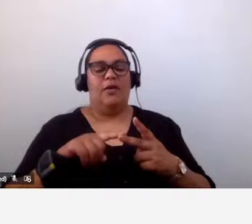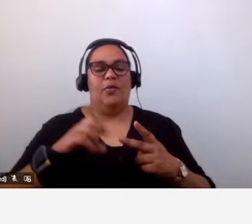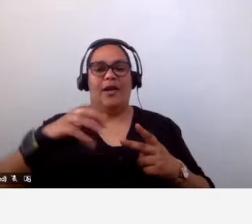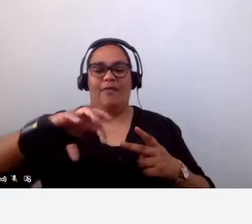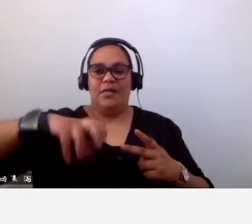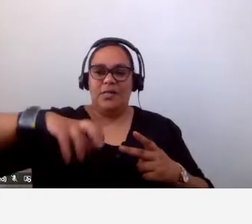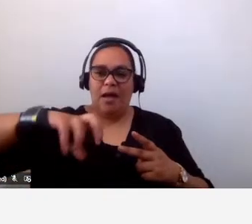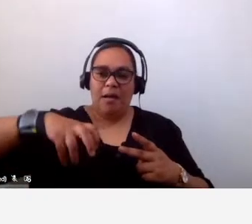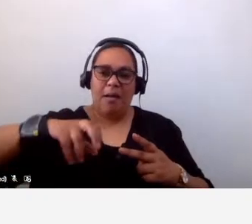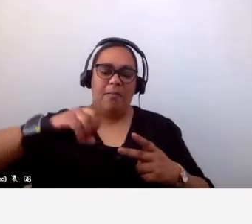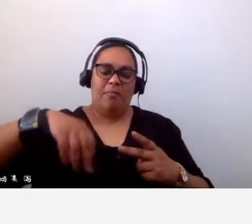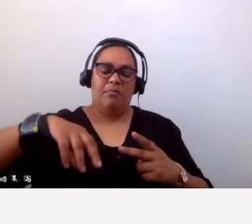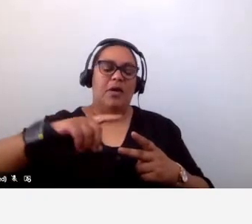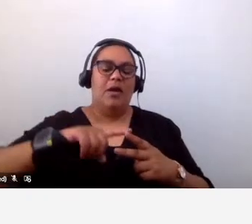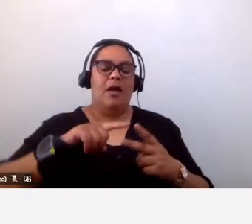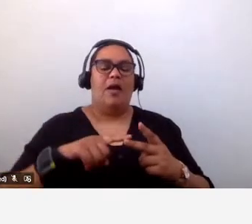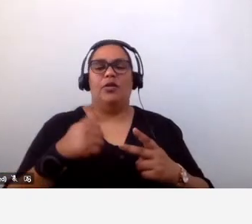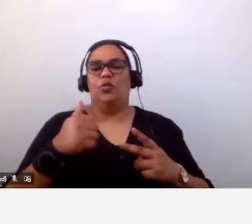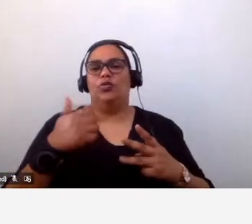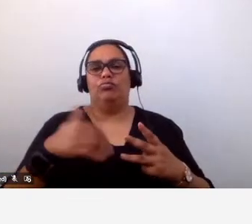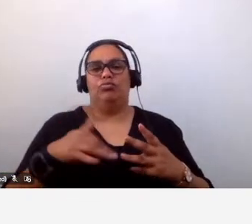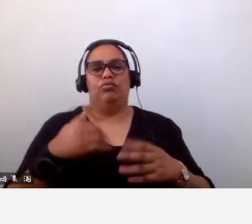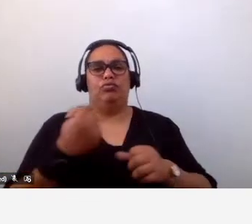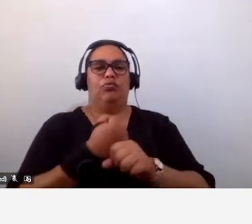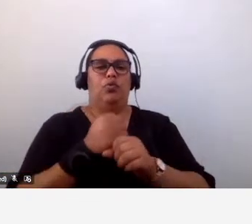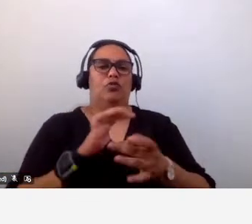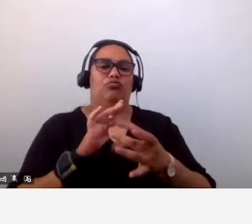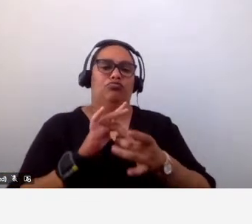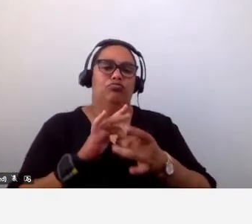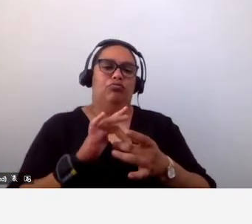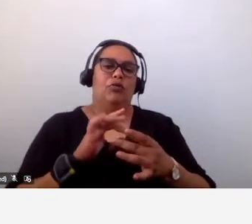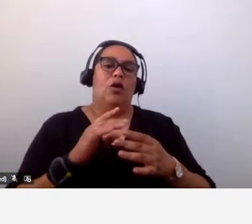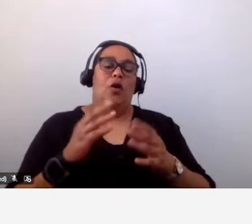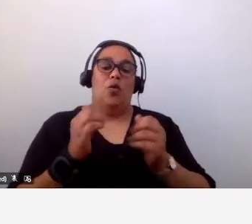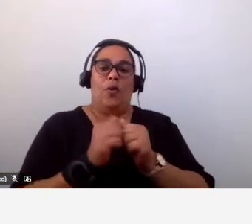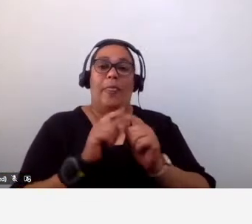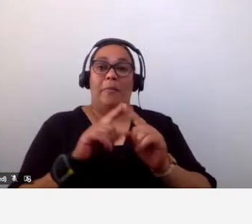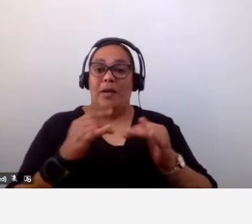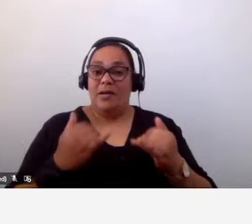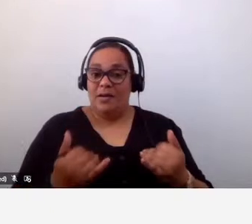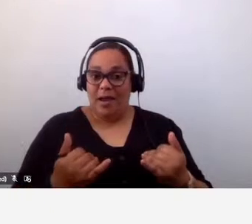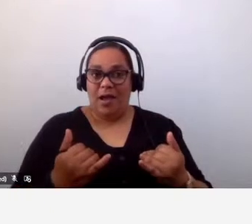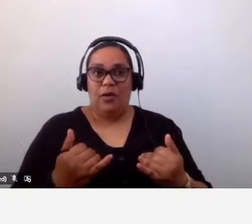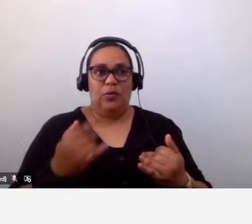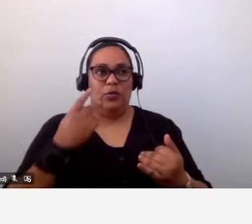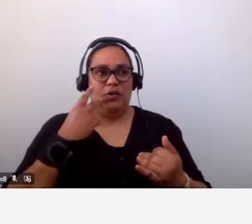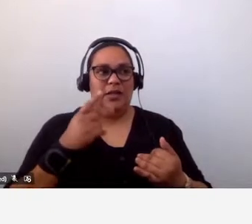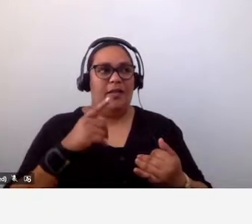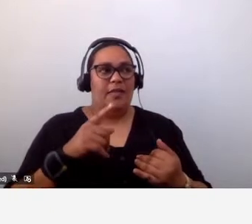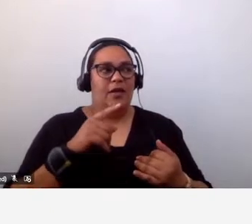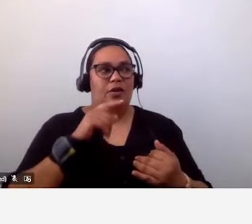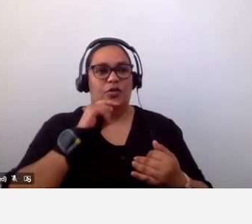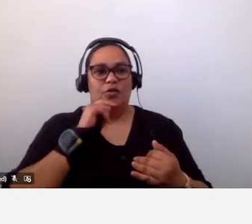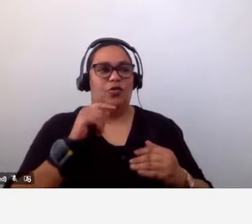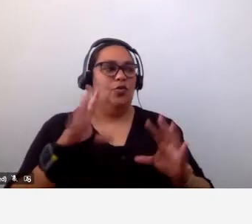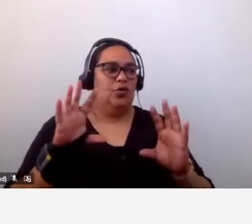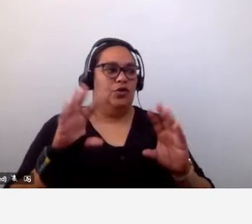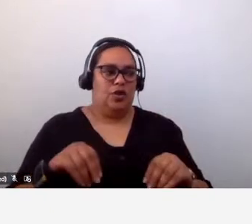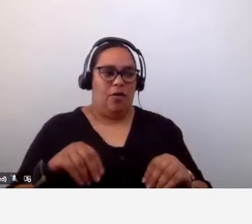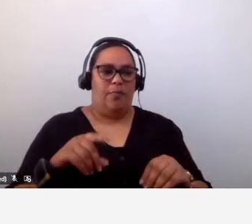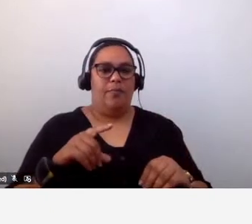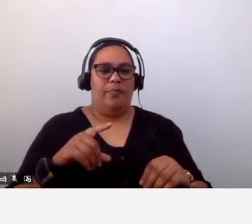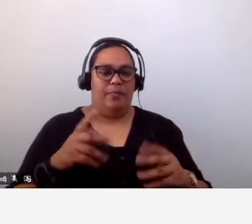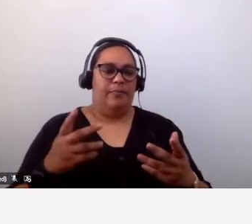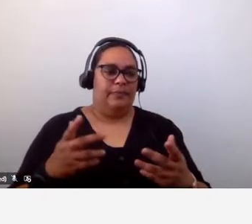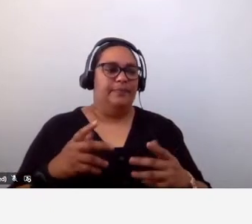taps, and then there was a very good cooperation and relationship. But right now, and then that has actually stopped, and then